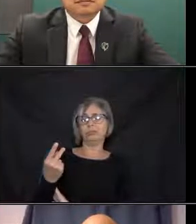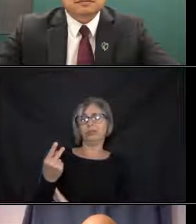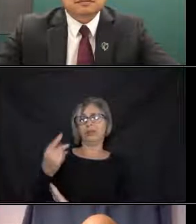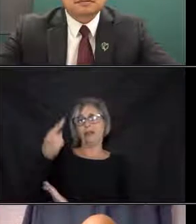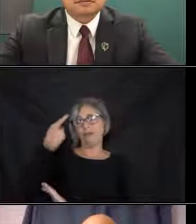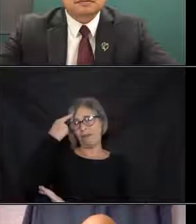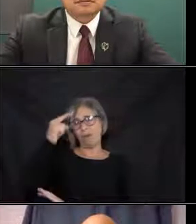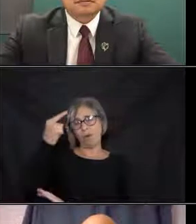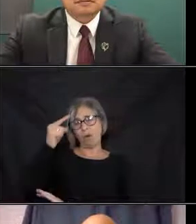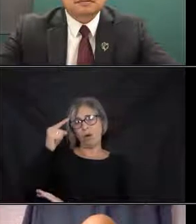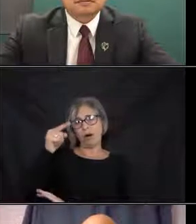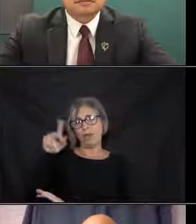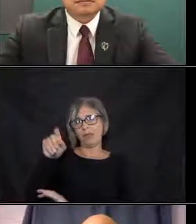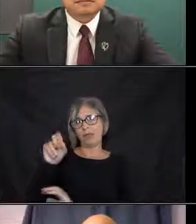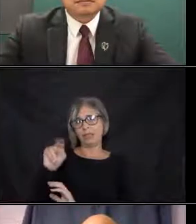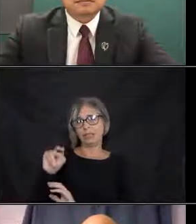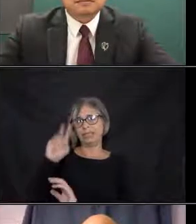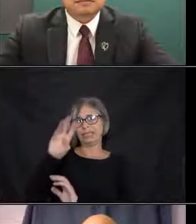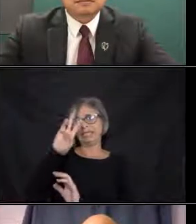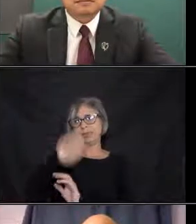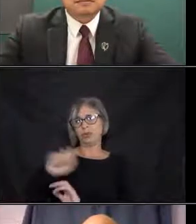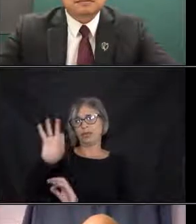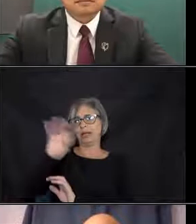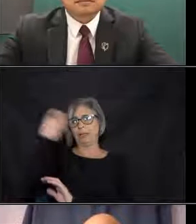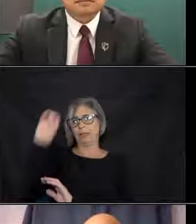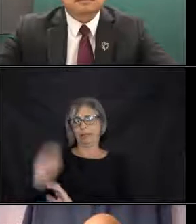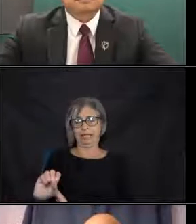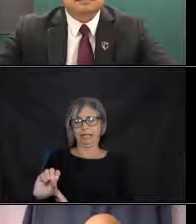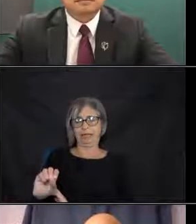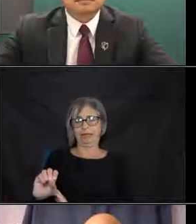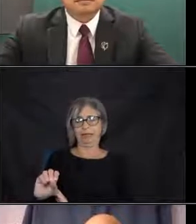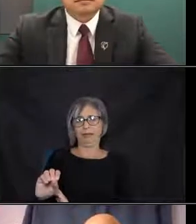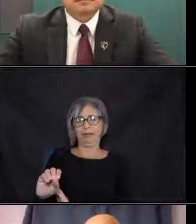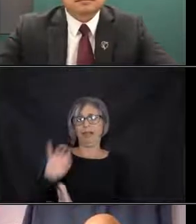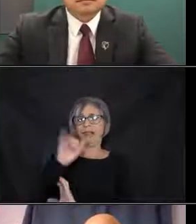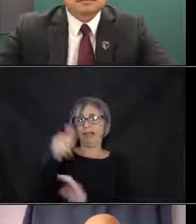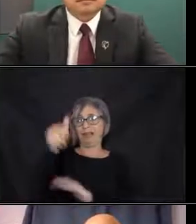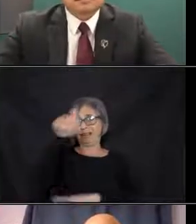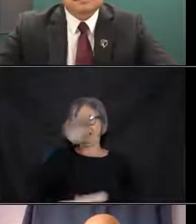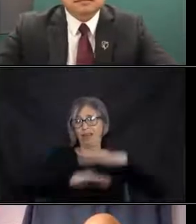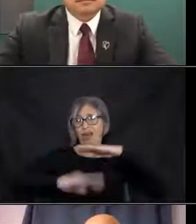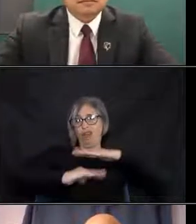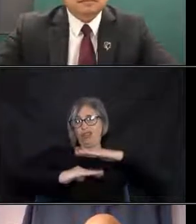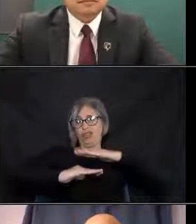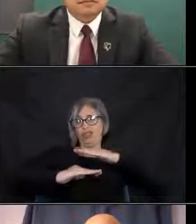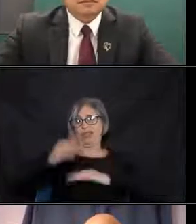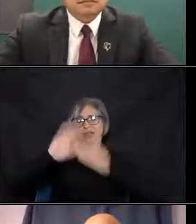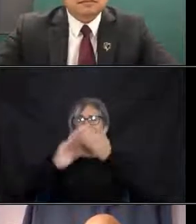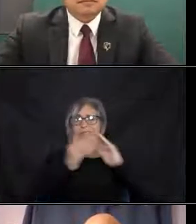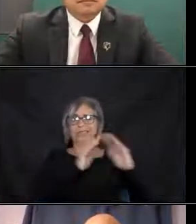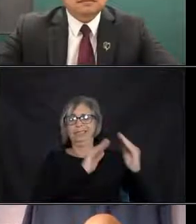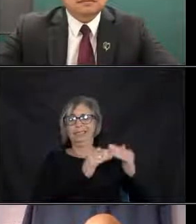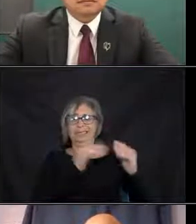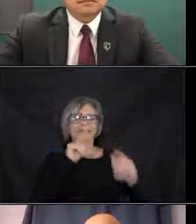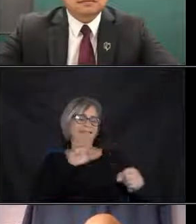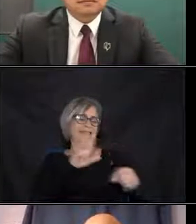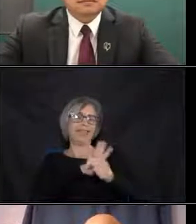the pension is 6.9%, which is under the city's